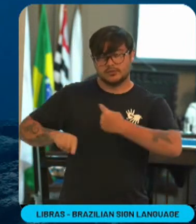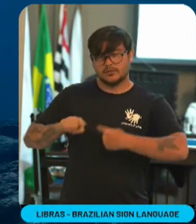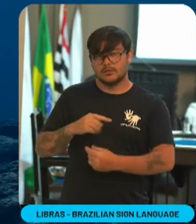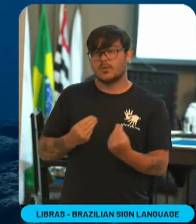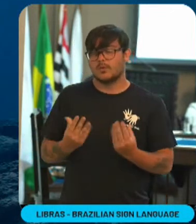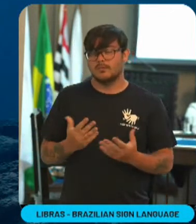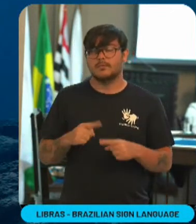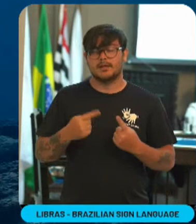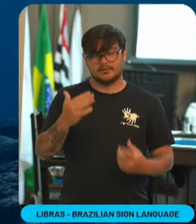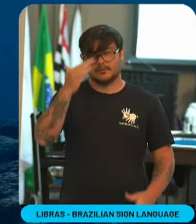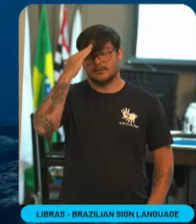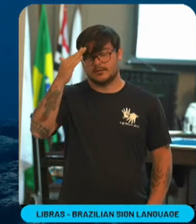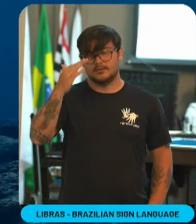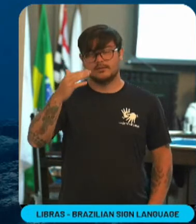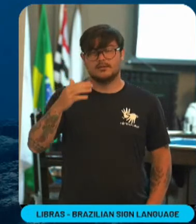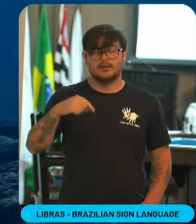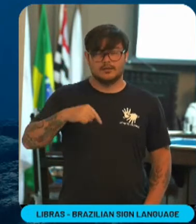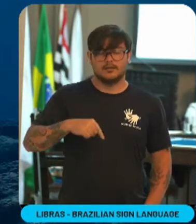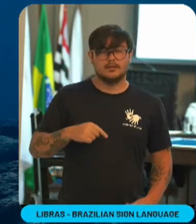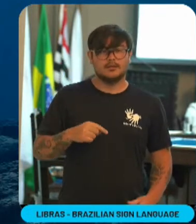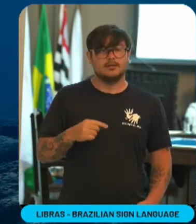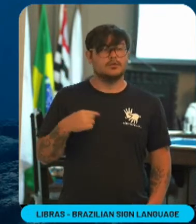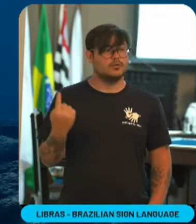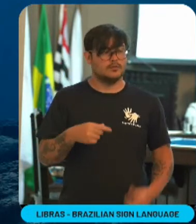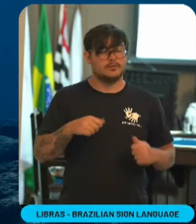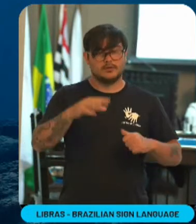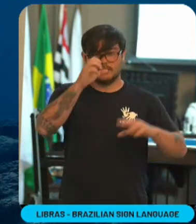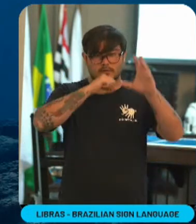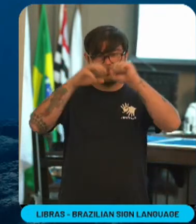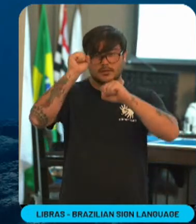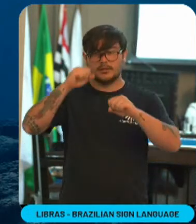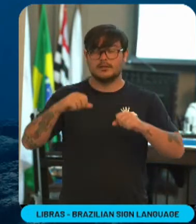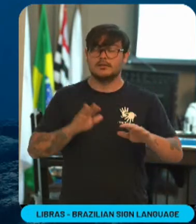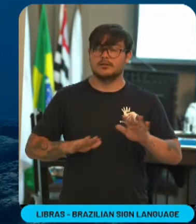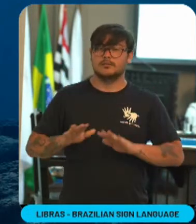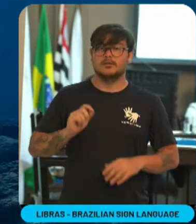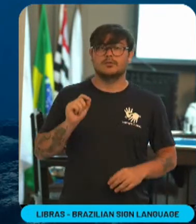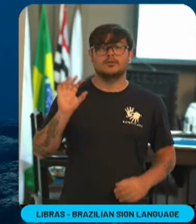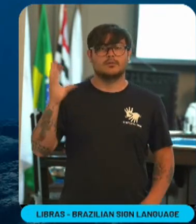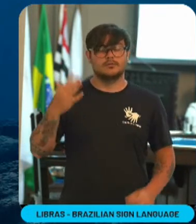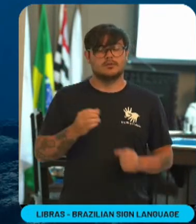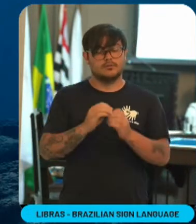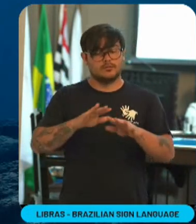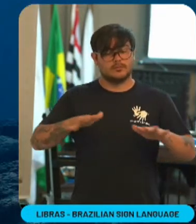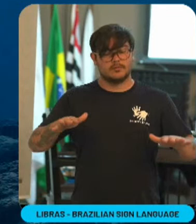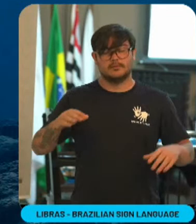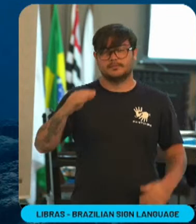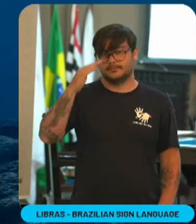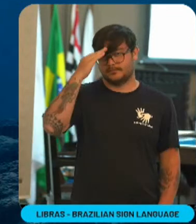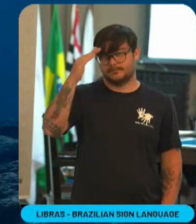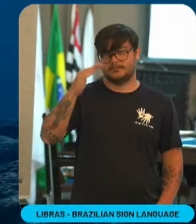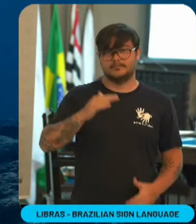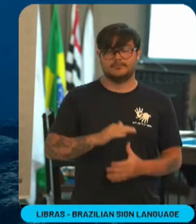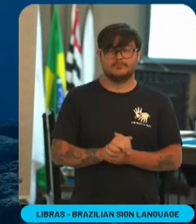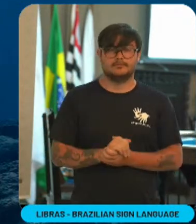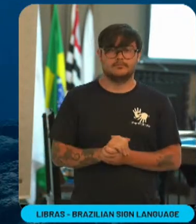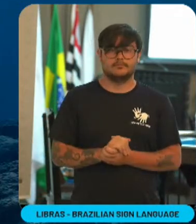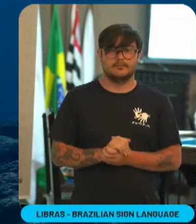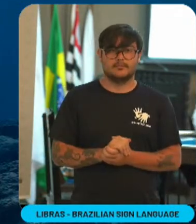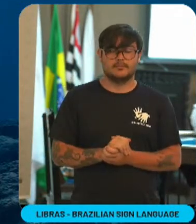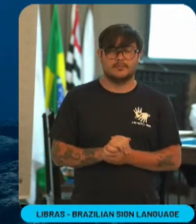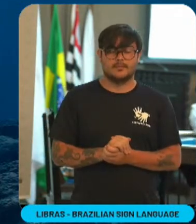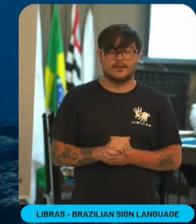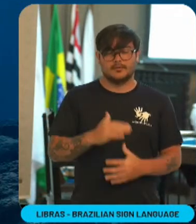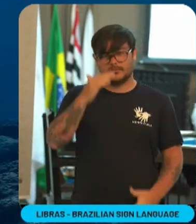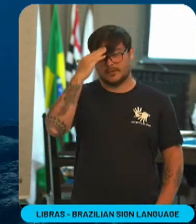1 century and we don't understand that much. But maybe it is both things combined. But the point is we have to understand